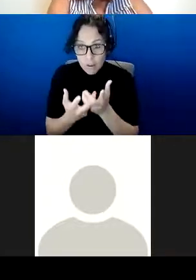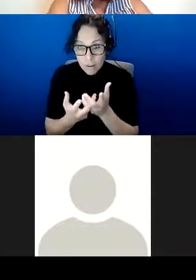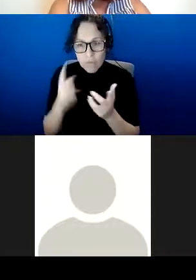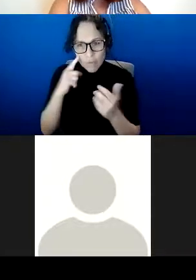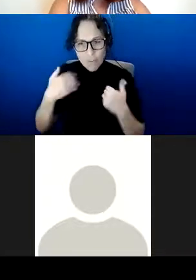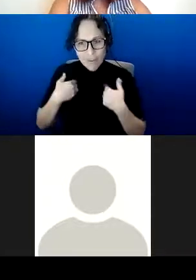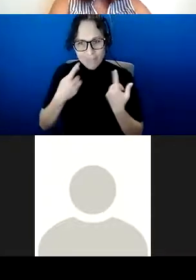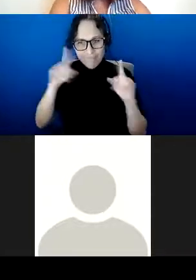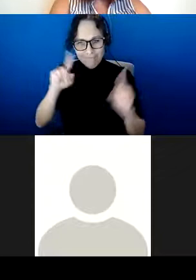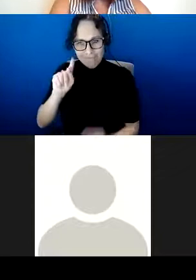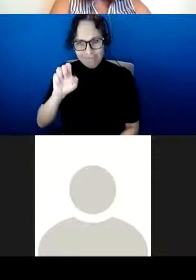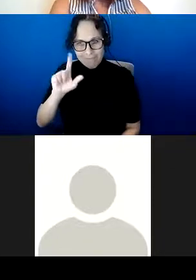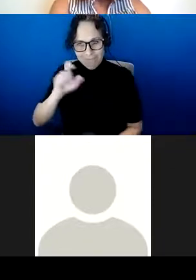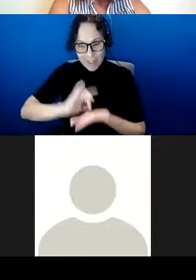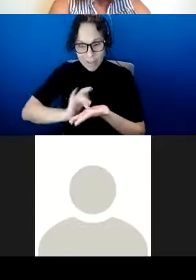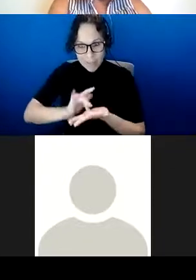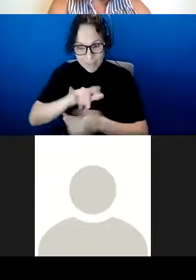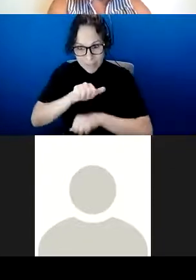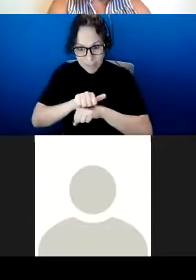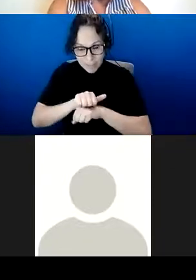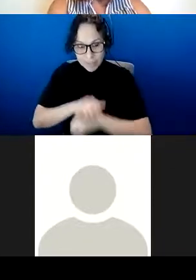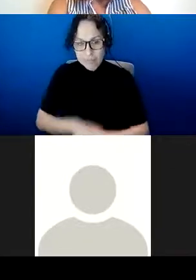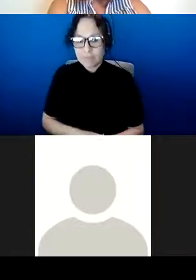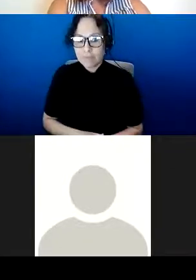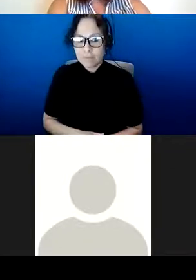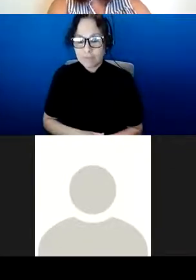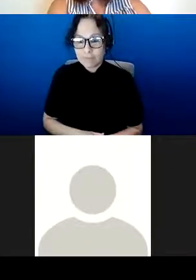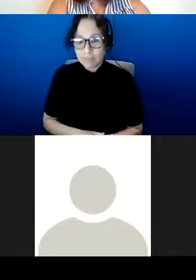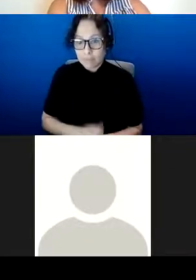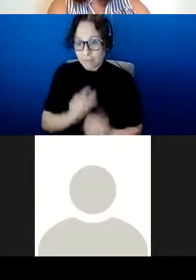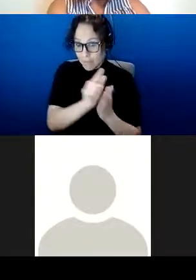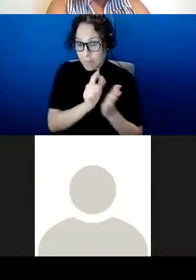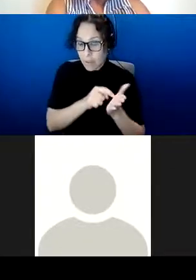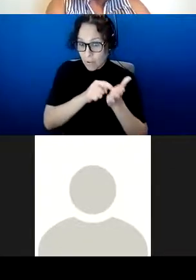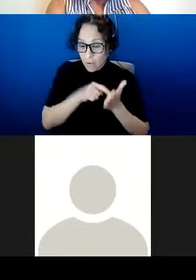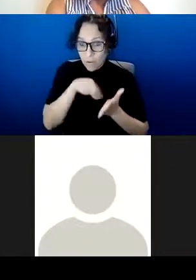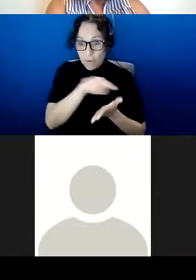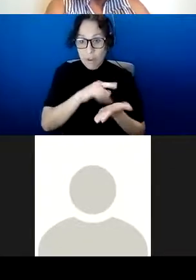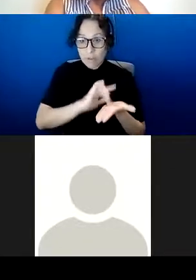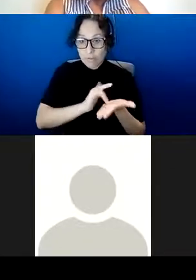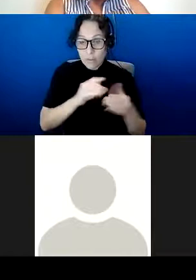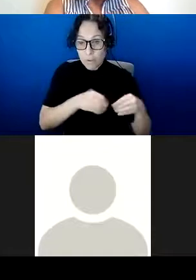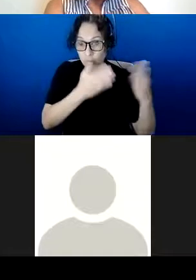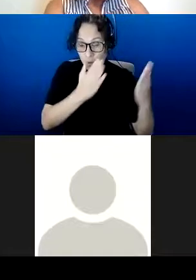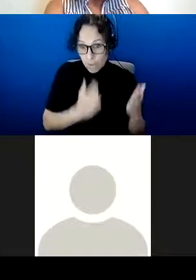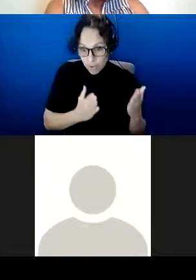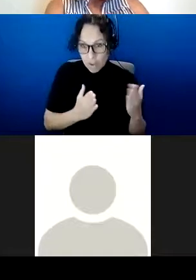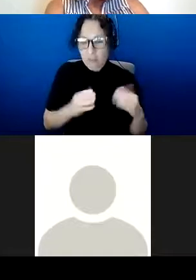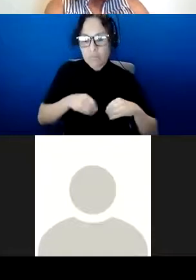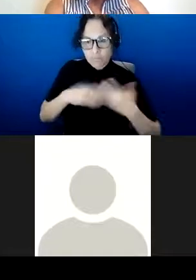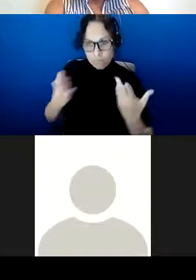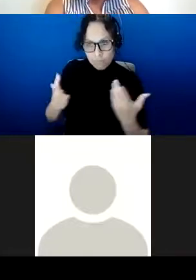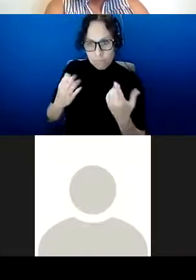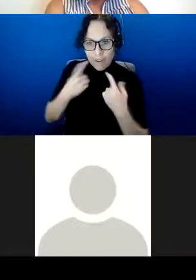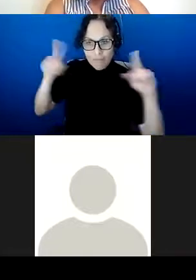successful telemedicine appointment. The law requires medical providers to provide effective